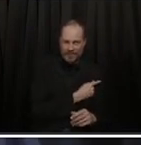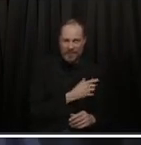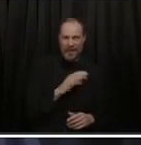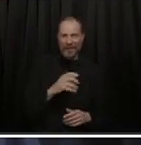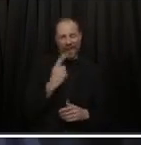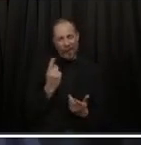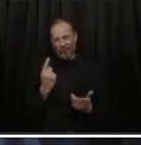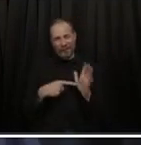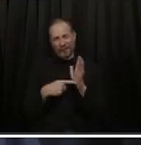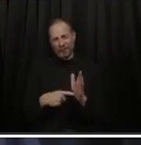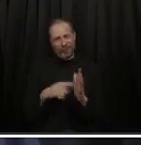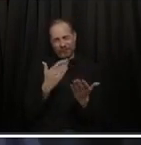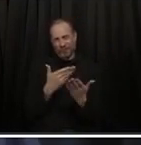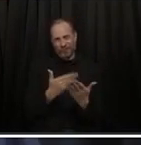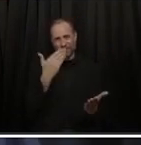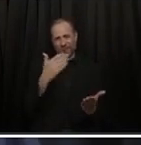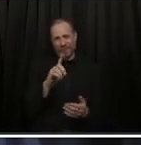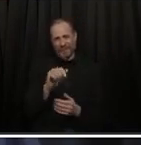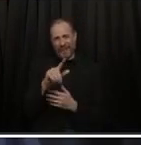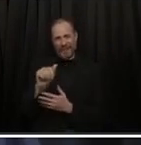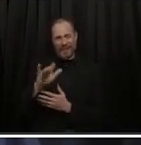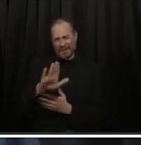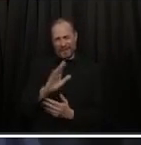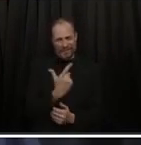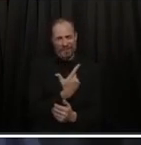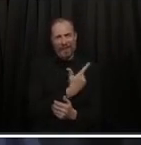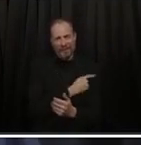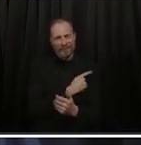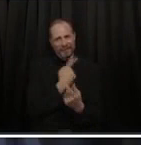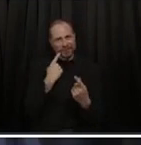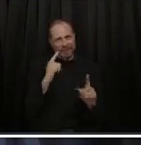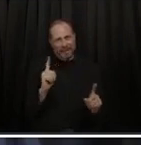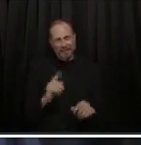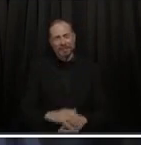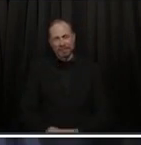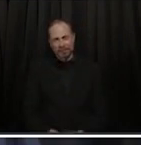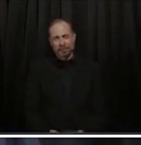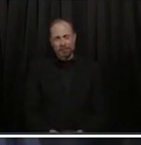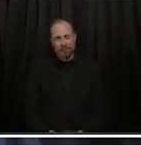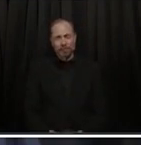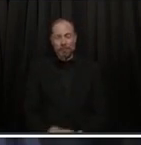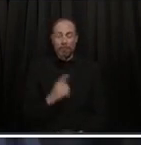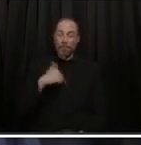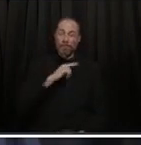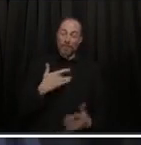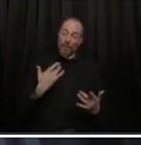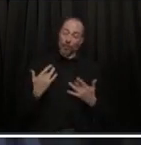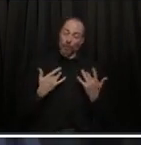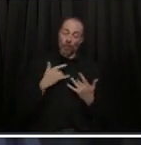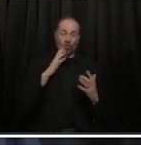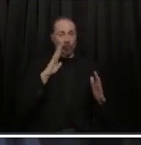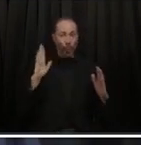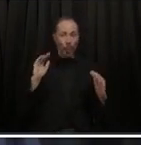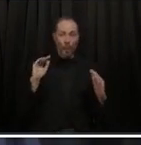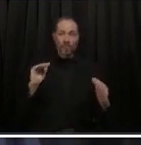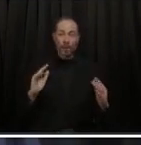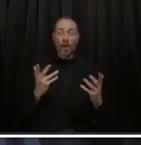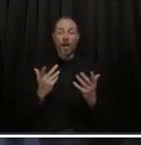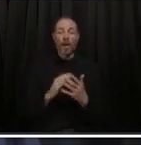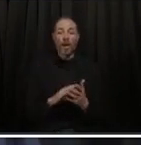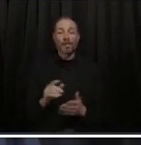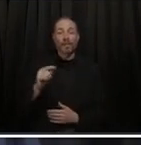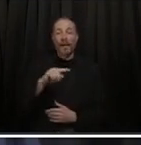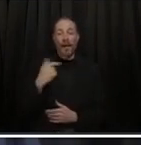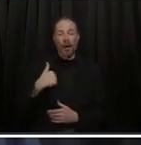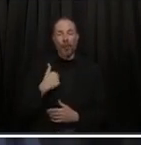shows even more how highly effective these vaccines are. We're thrilled and hopeful that there is a flattening to a